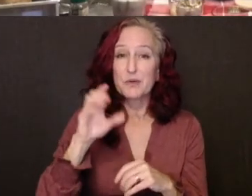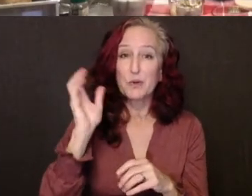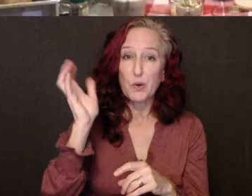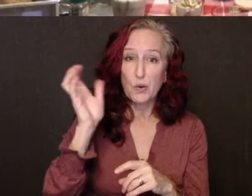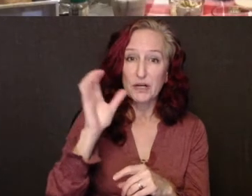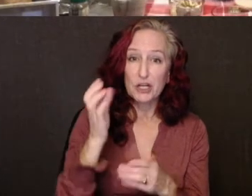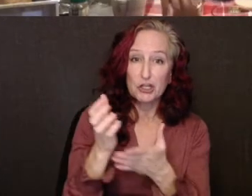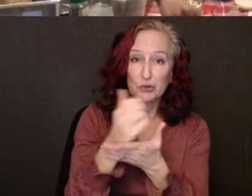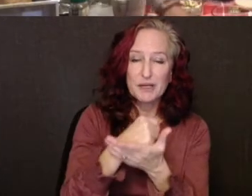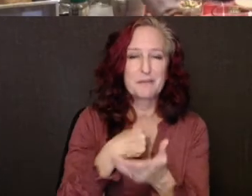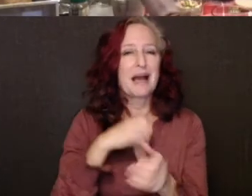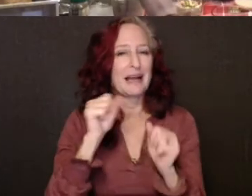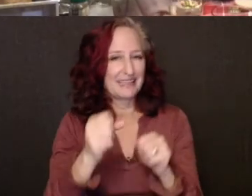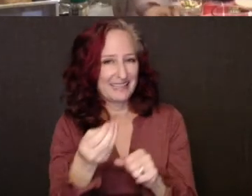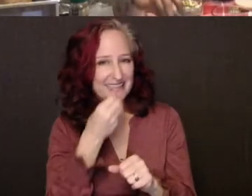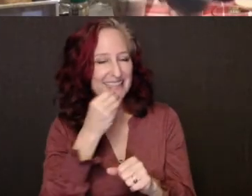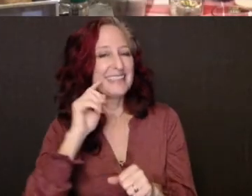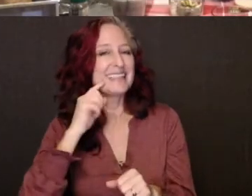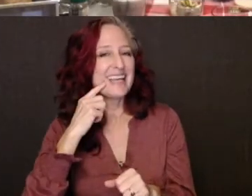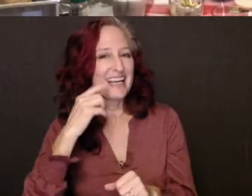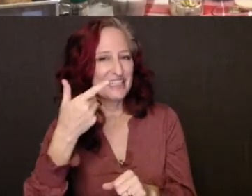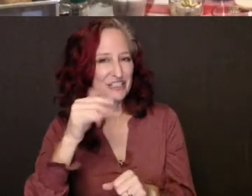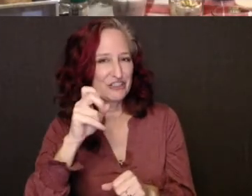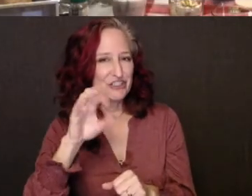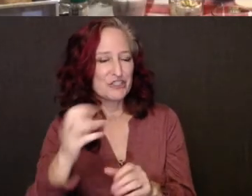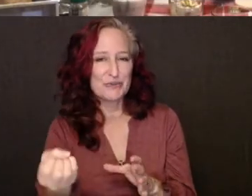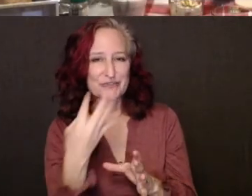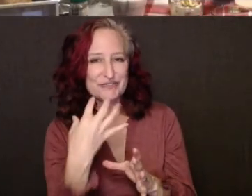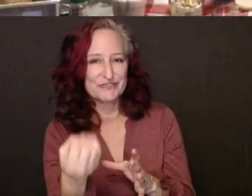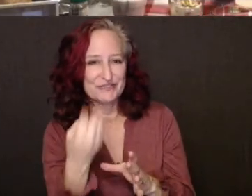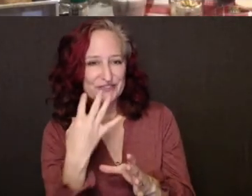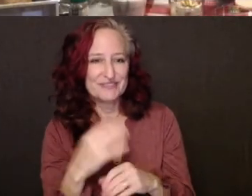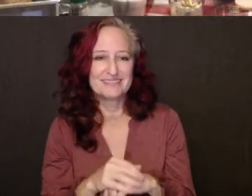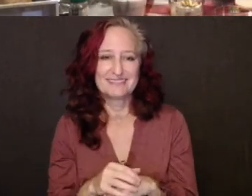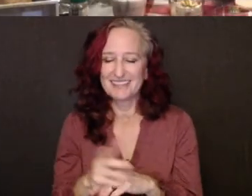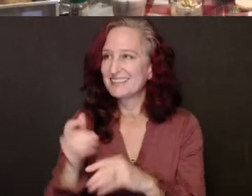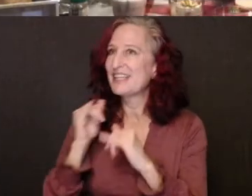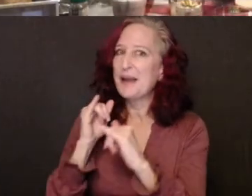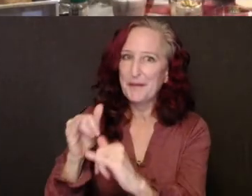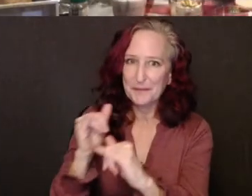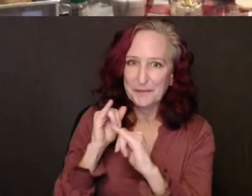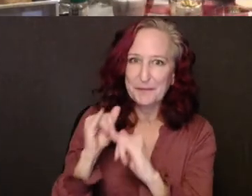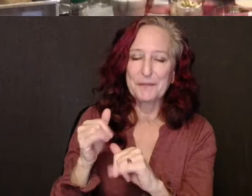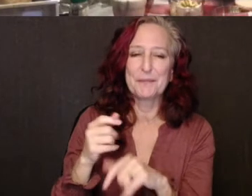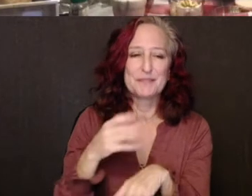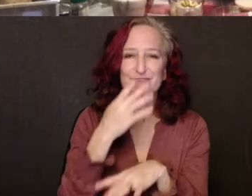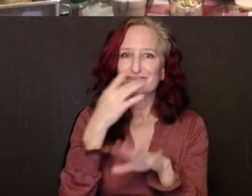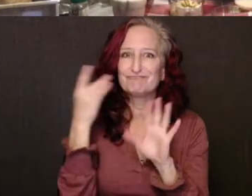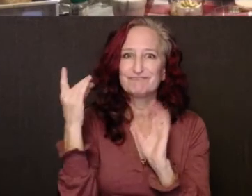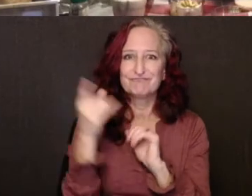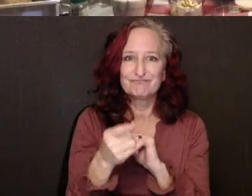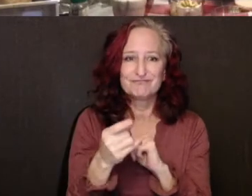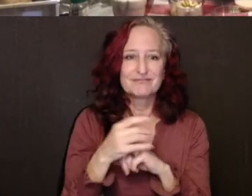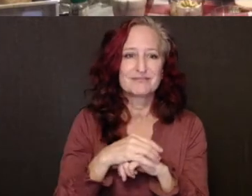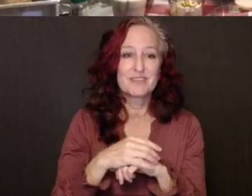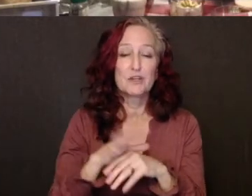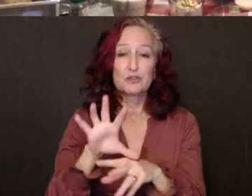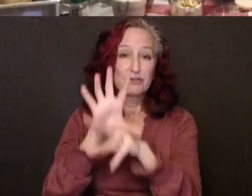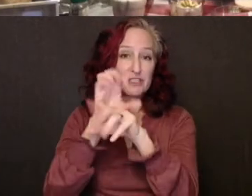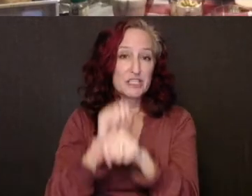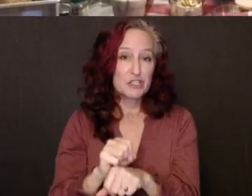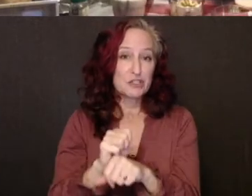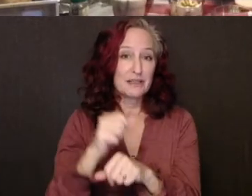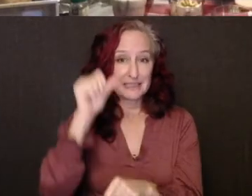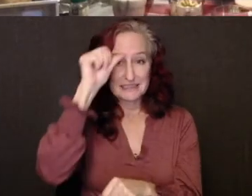The other thing that I add, which like is interesting, I think, is candied ginger. Oh, I love